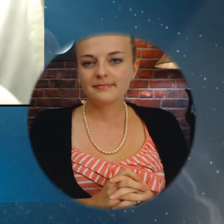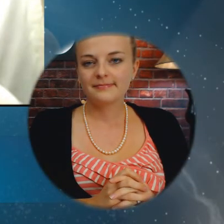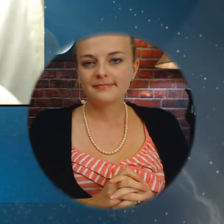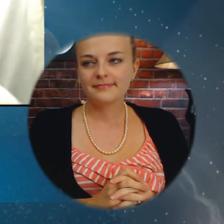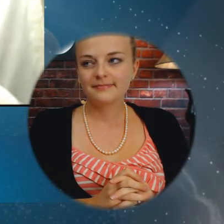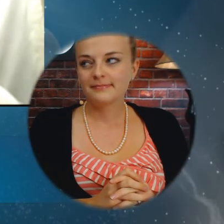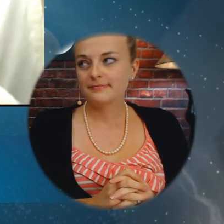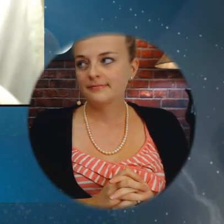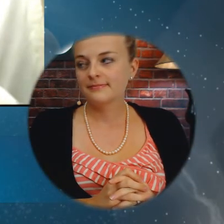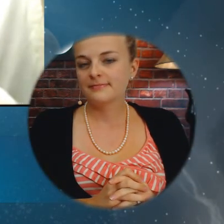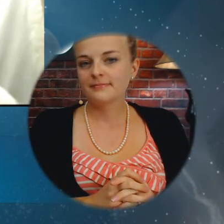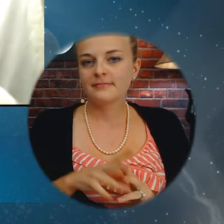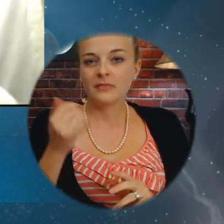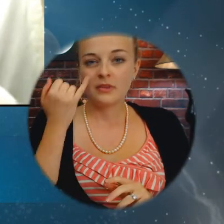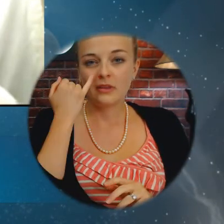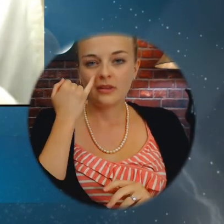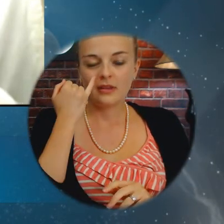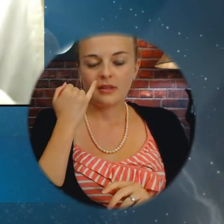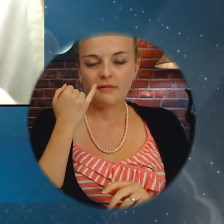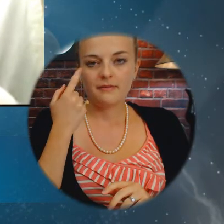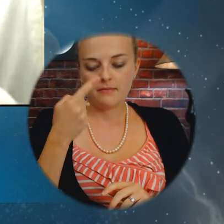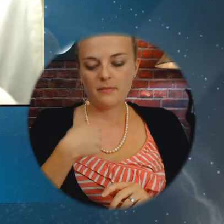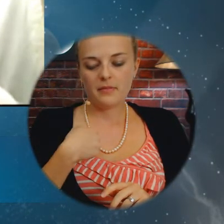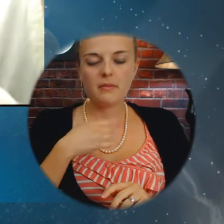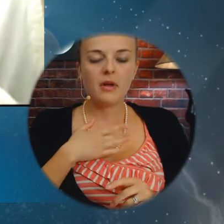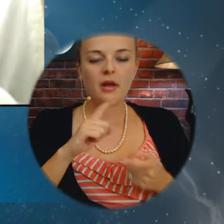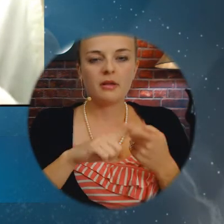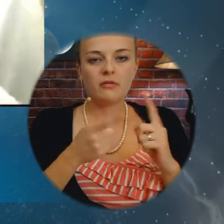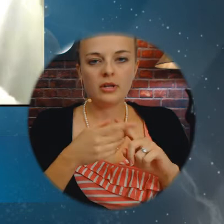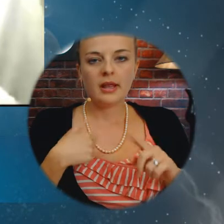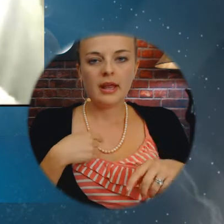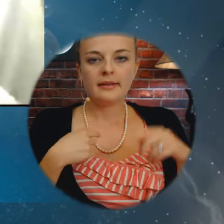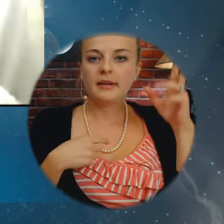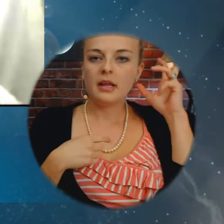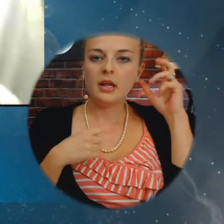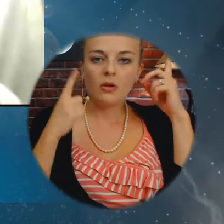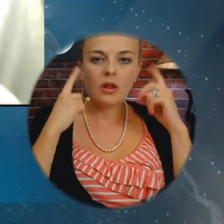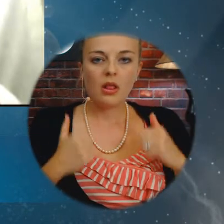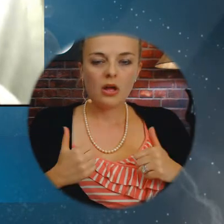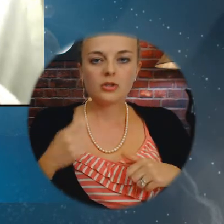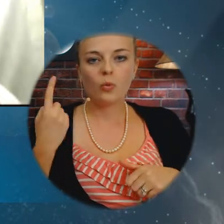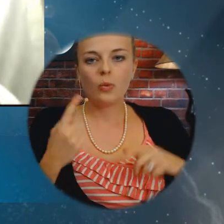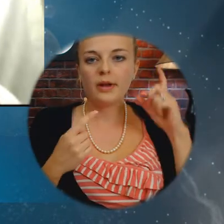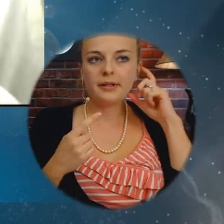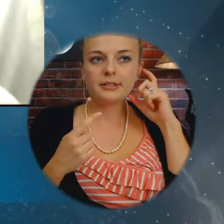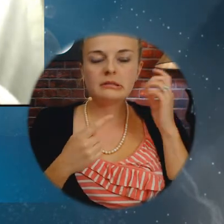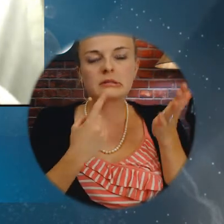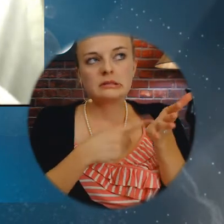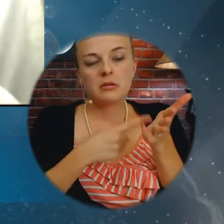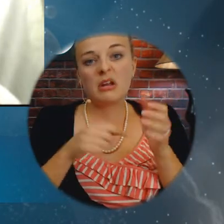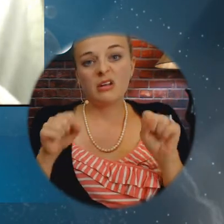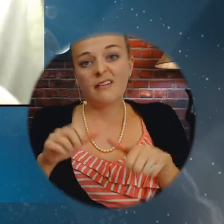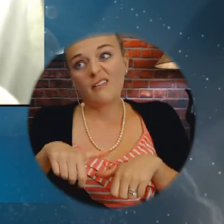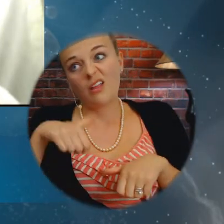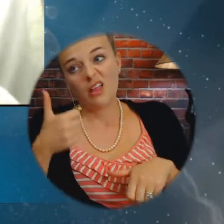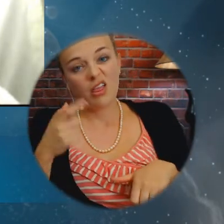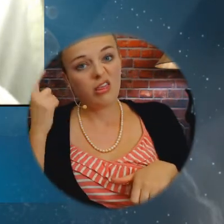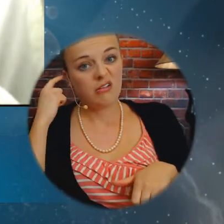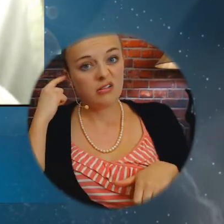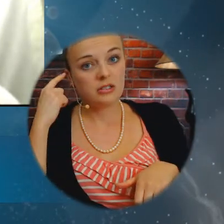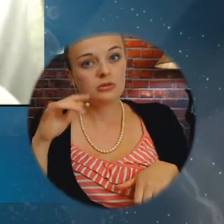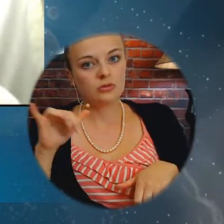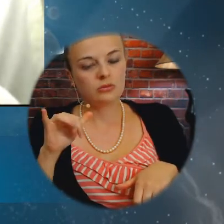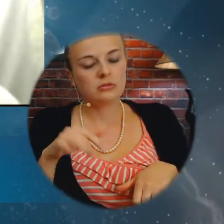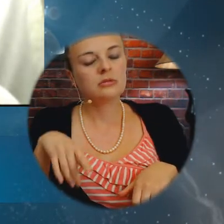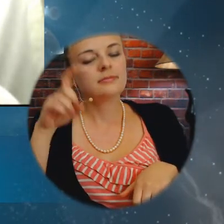more than likely, it's probably in both ears, but it really depends on, you know, usually if someone only has a hearing loss in one ear, first thing they have to do